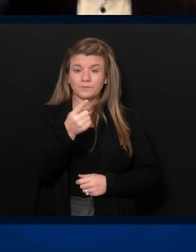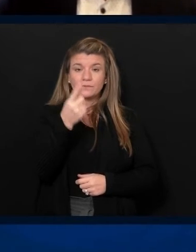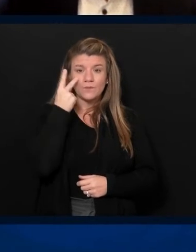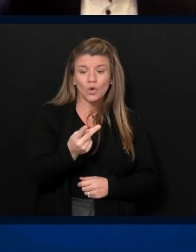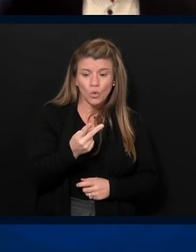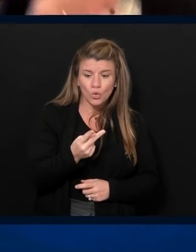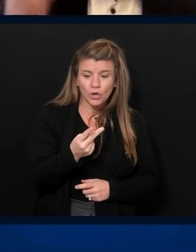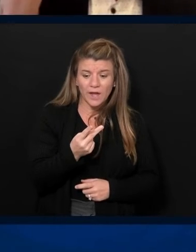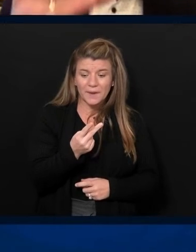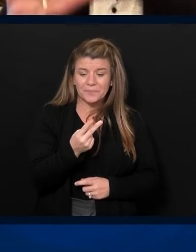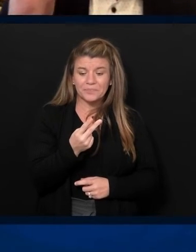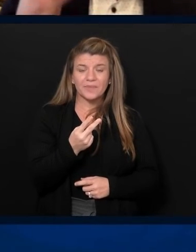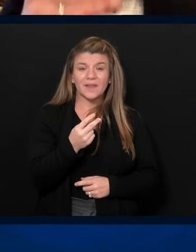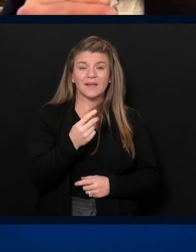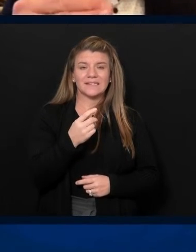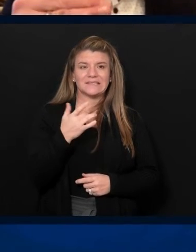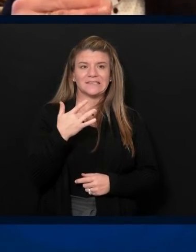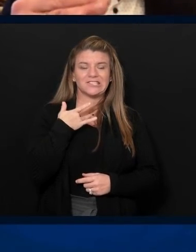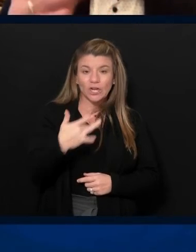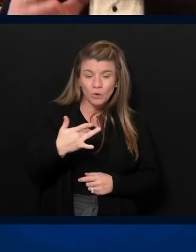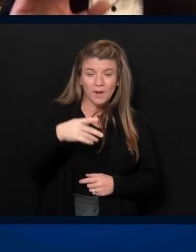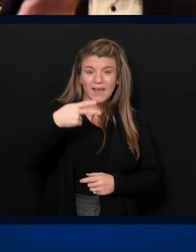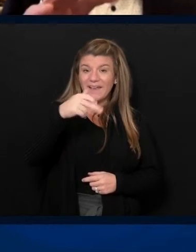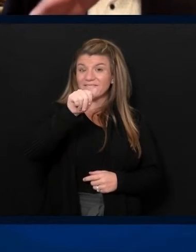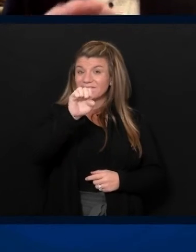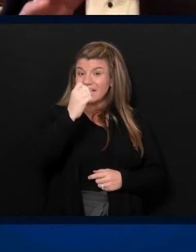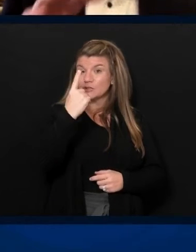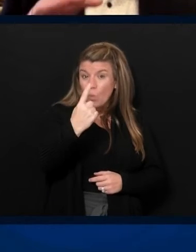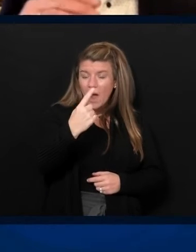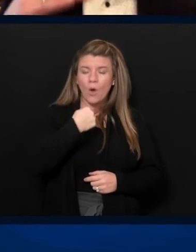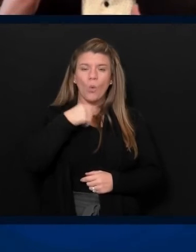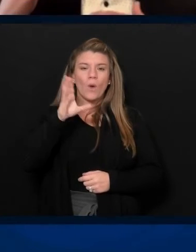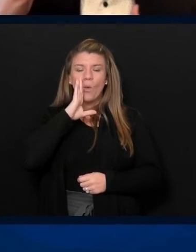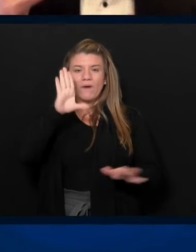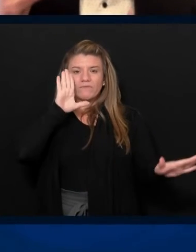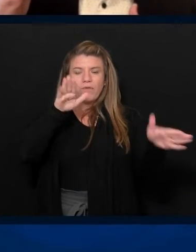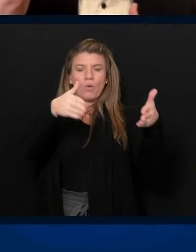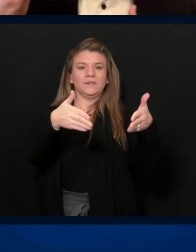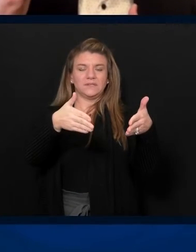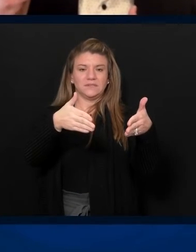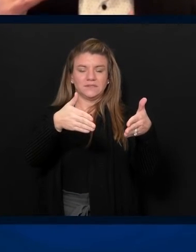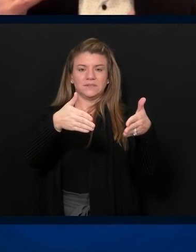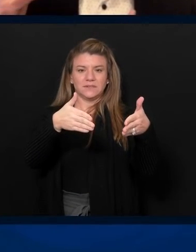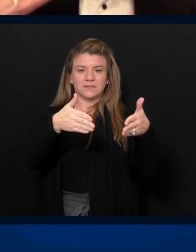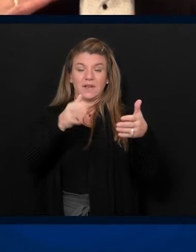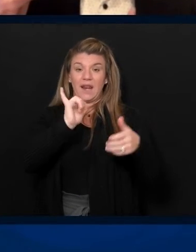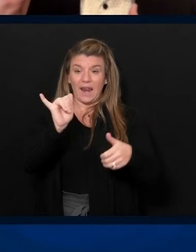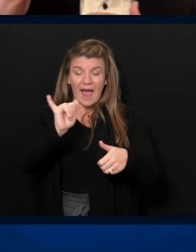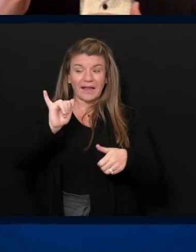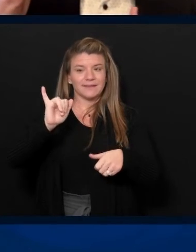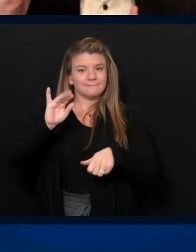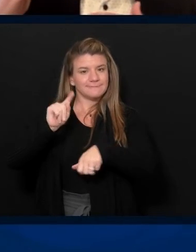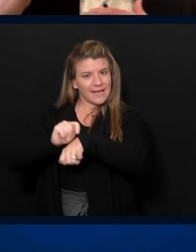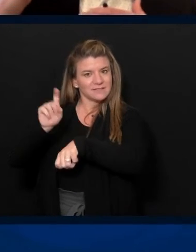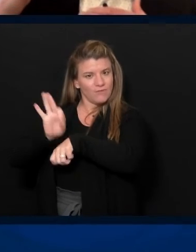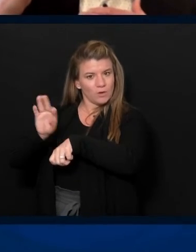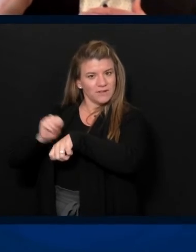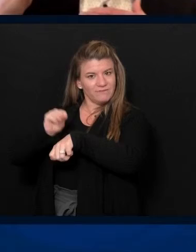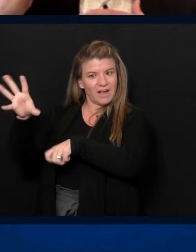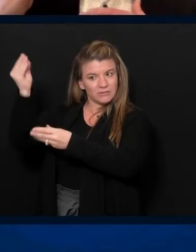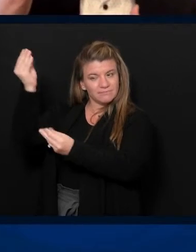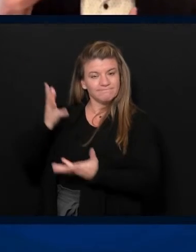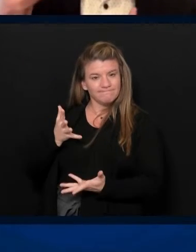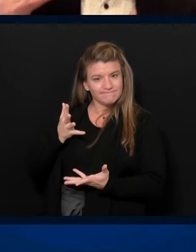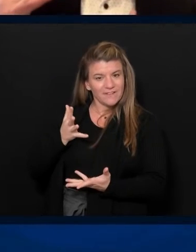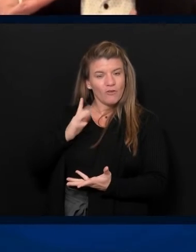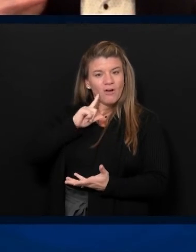at generally in phase 1, we are going to focus as the advisory committee to